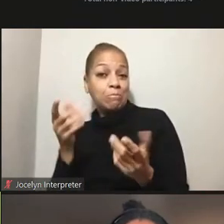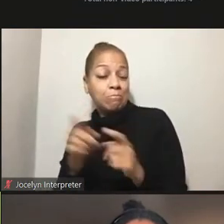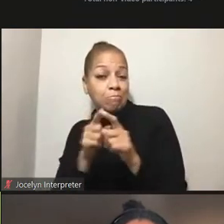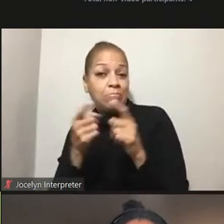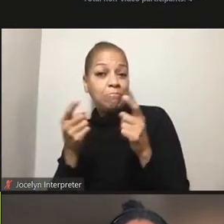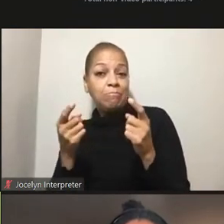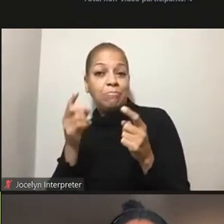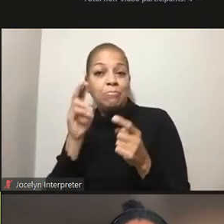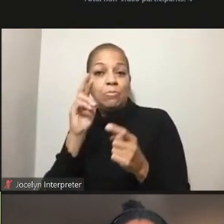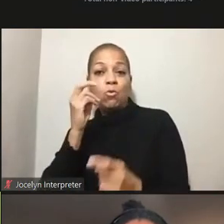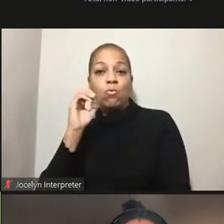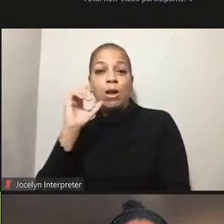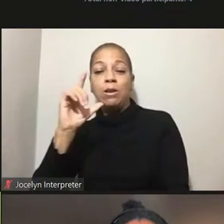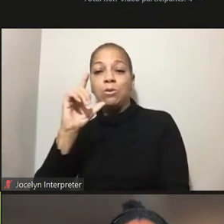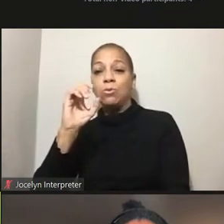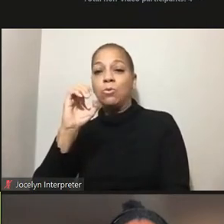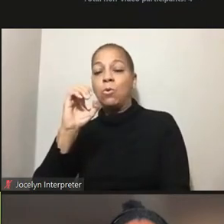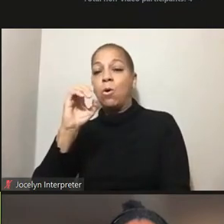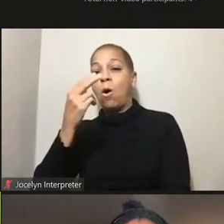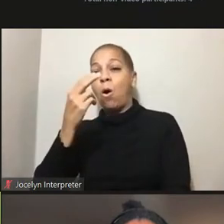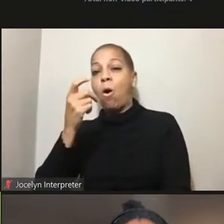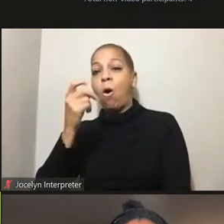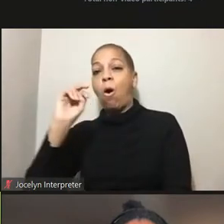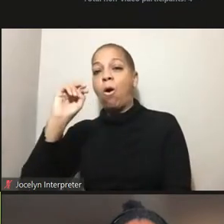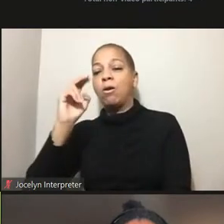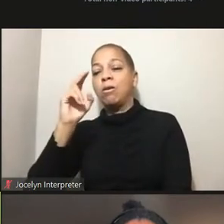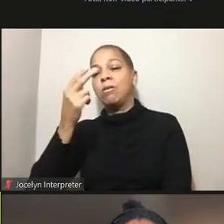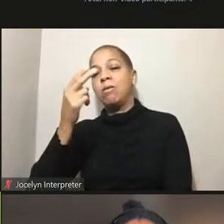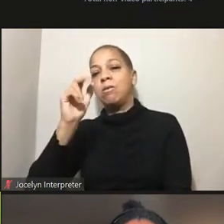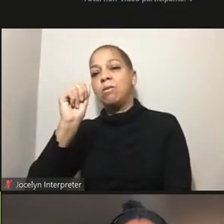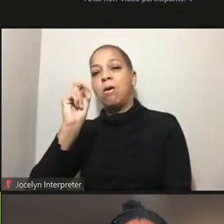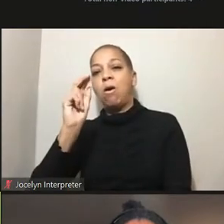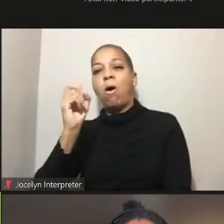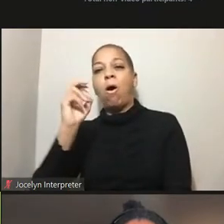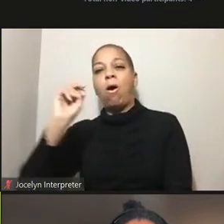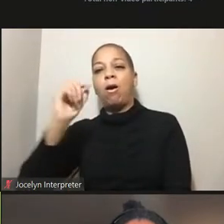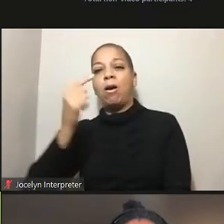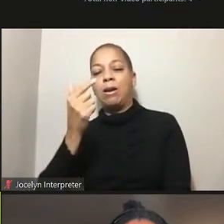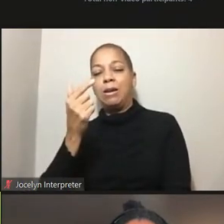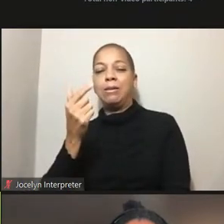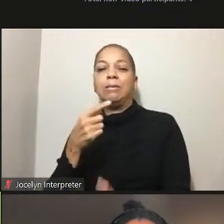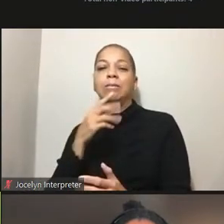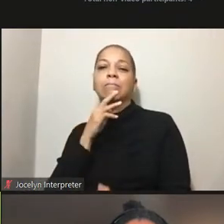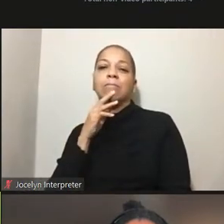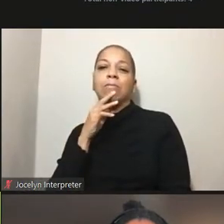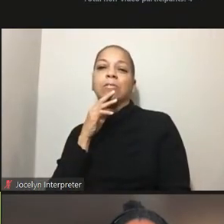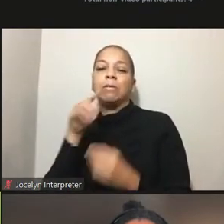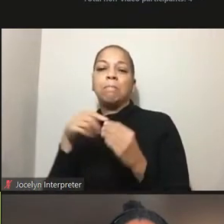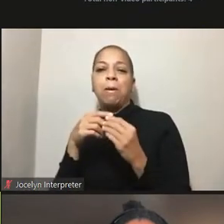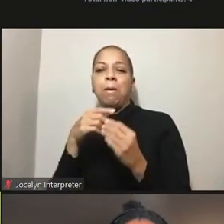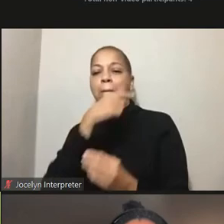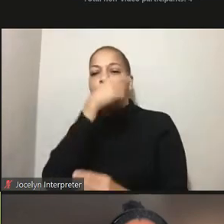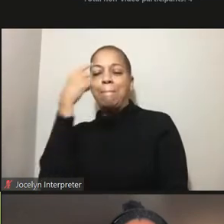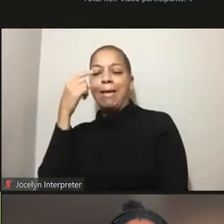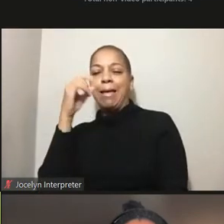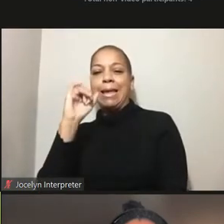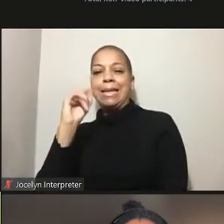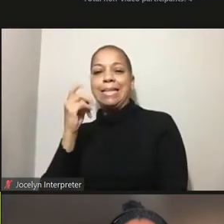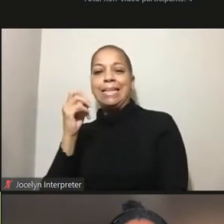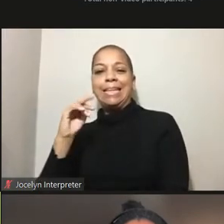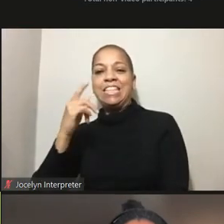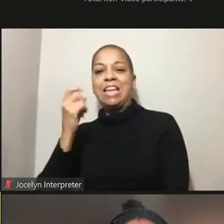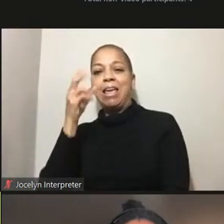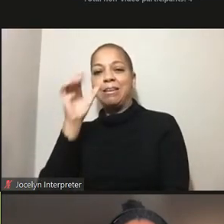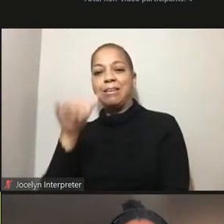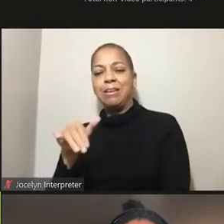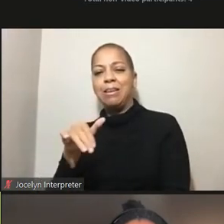Rachel Elizabeth Harding speaks about what she calls a Black indigeneity, that there's something in the reimagining of